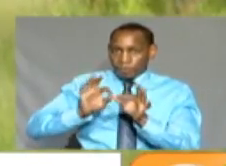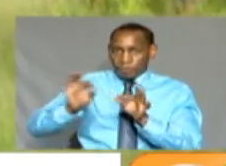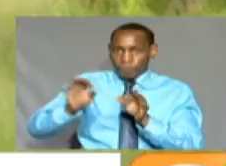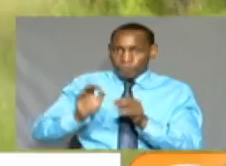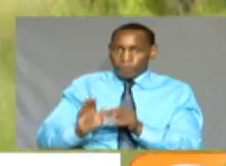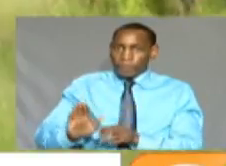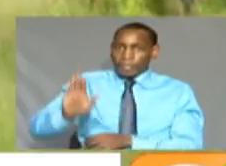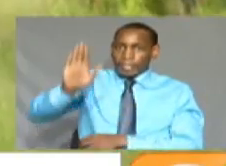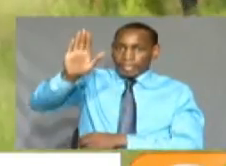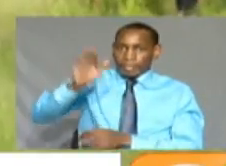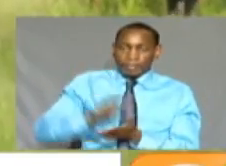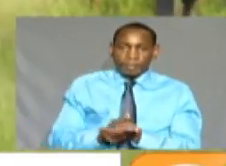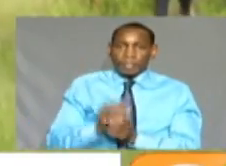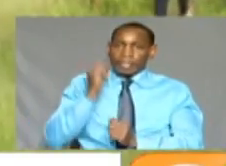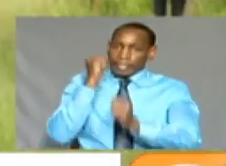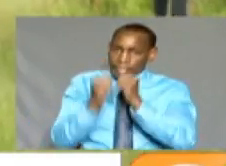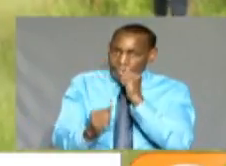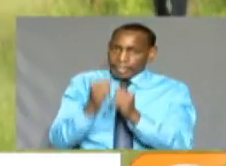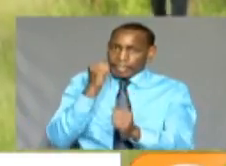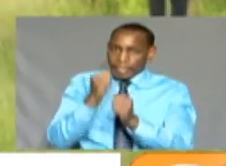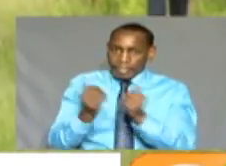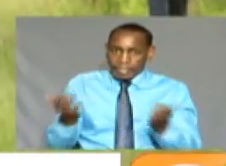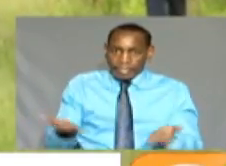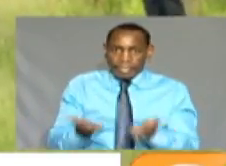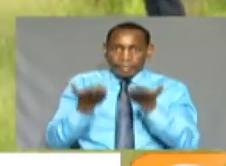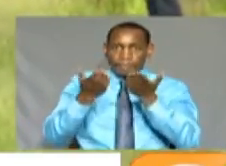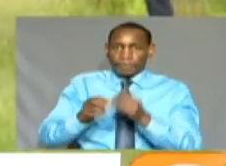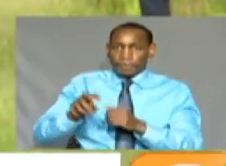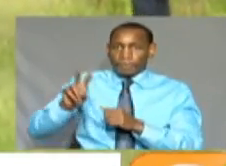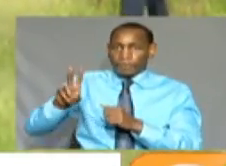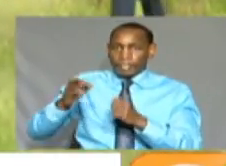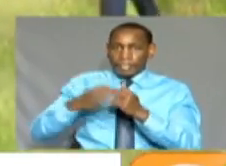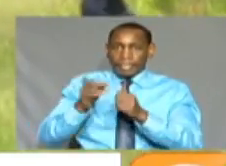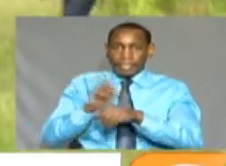hill. So I managed to run, and today I improved. I ran 28 minutes